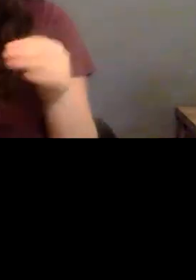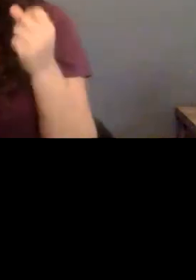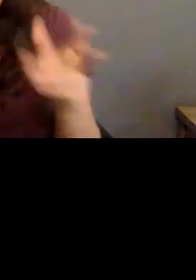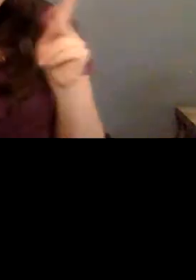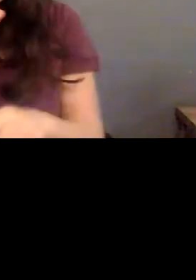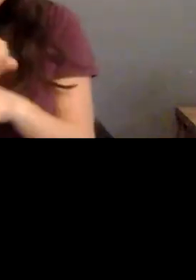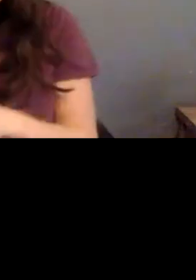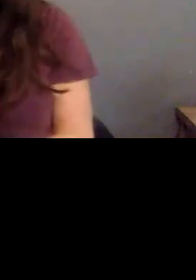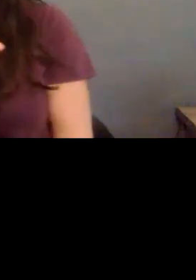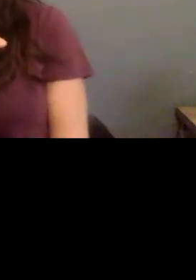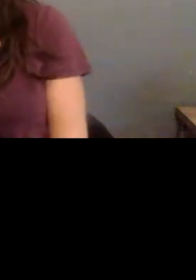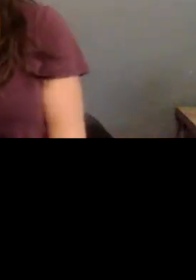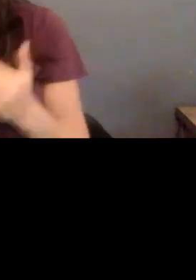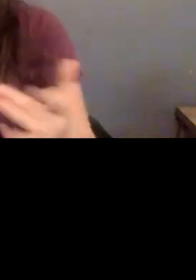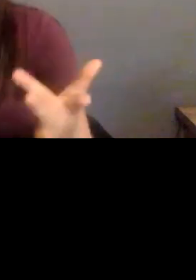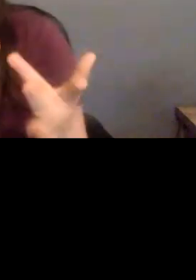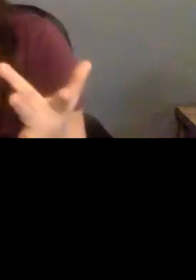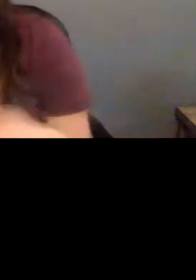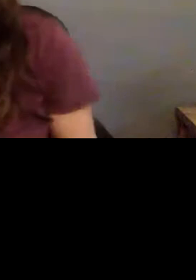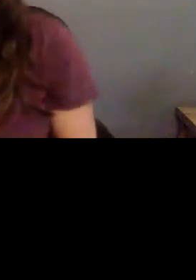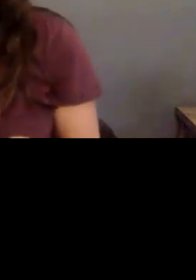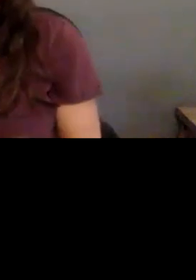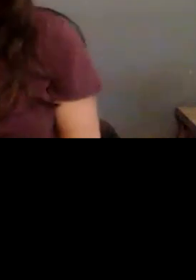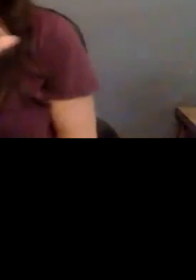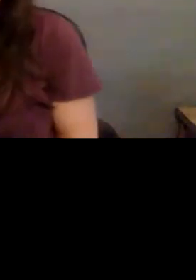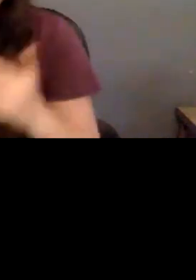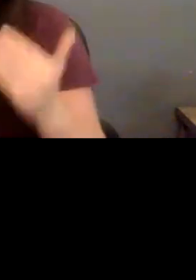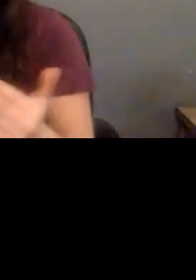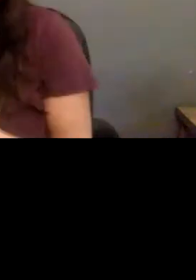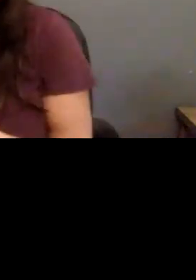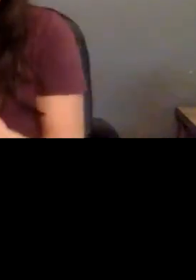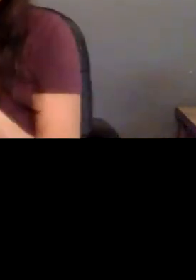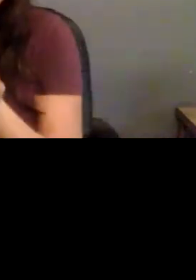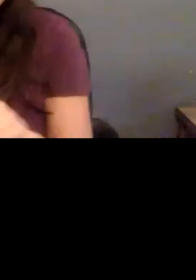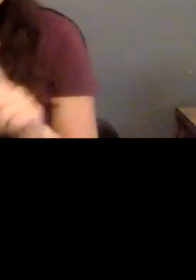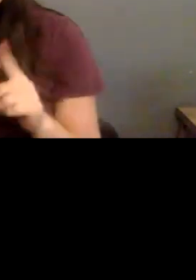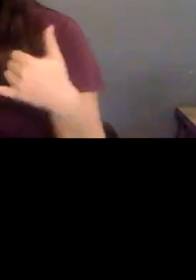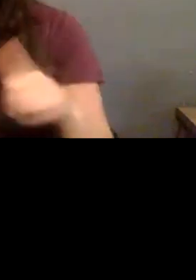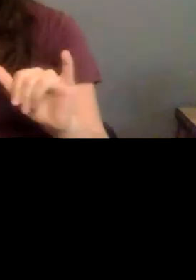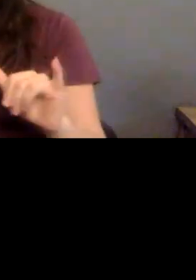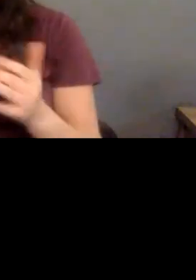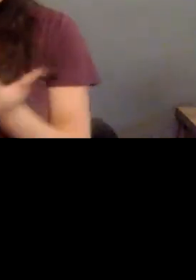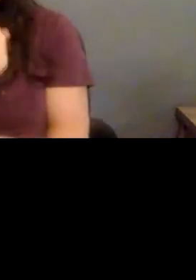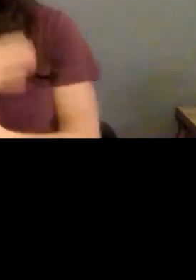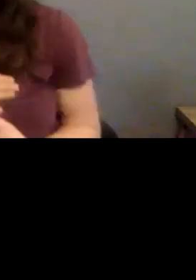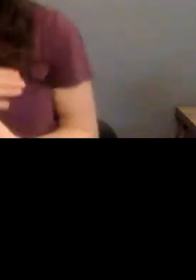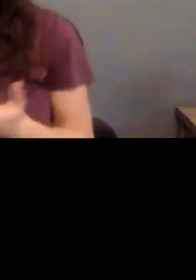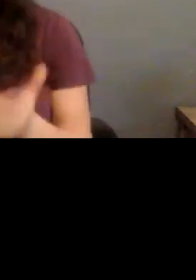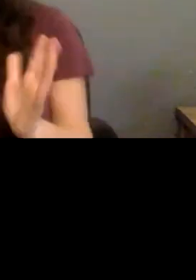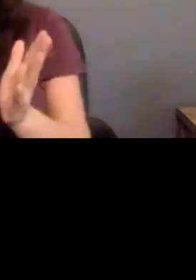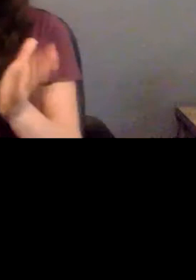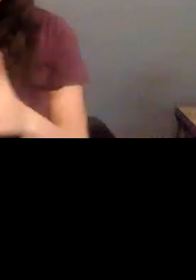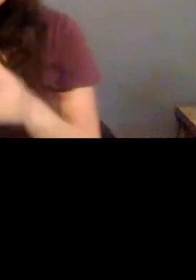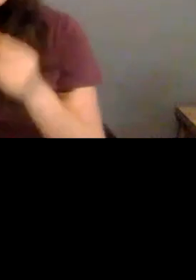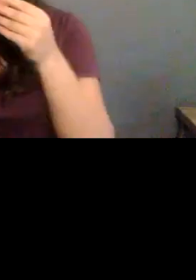out. And not all of them will go to treatment, but they appreciate that ability to just talk about what their thought